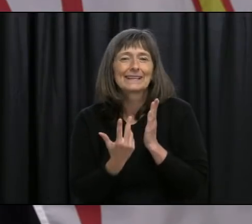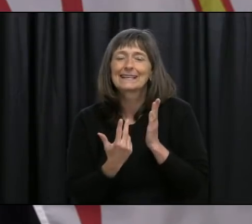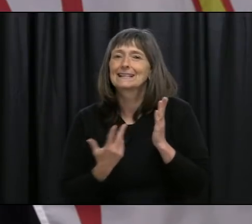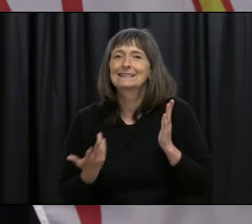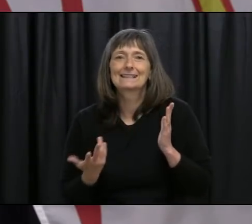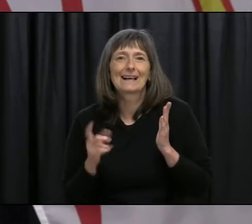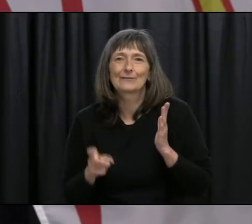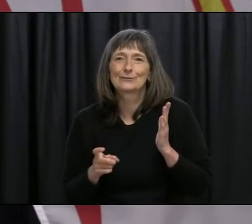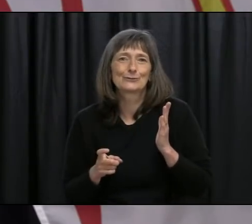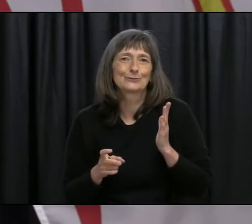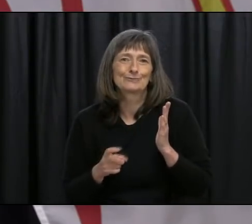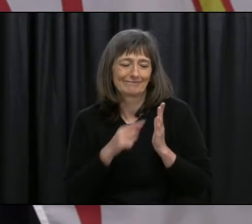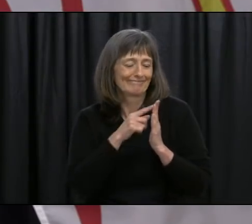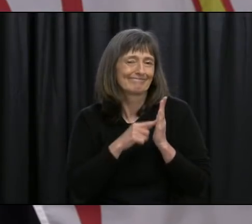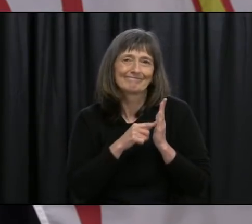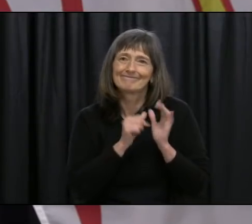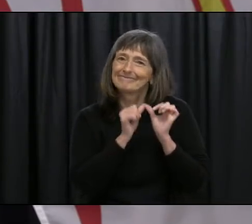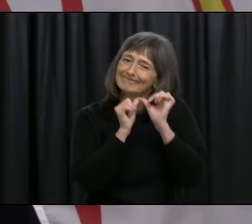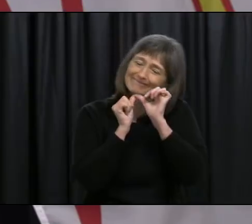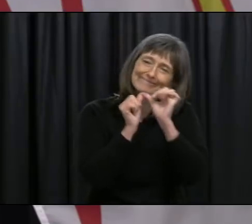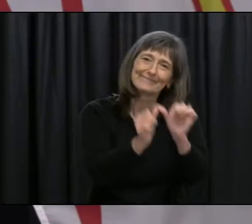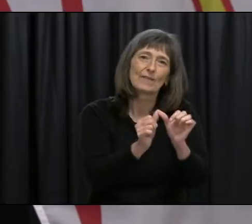public health measures are not going away anytime soon.